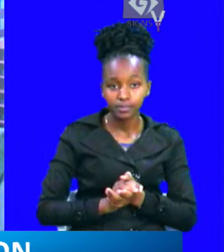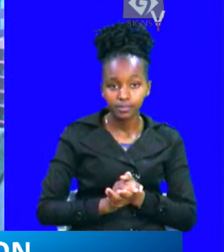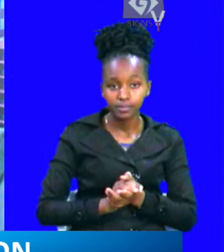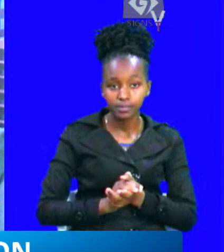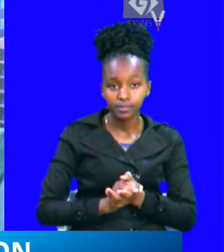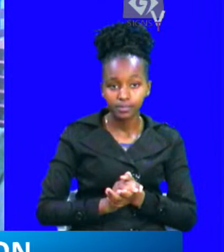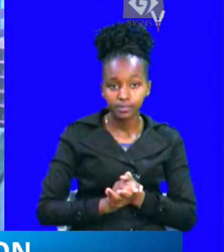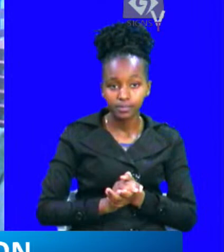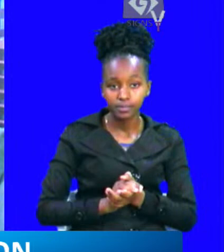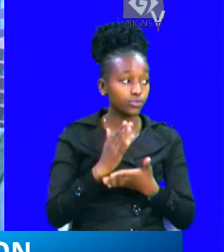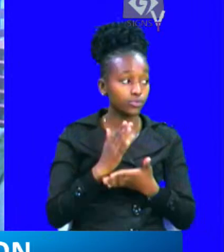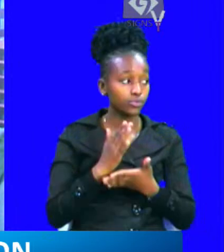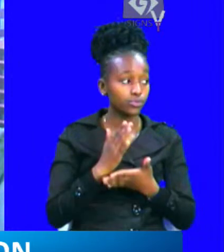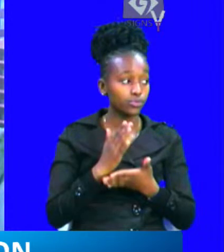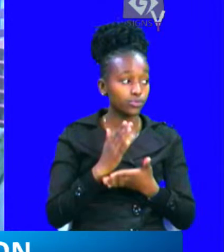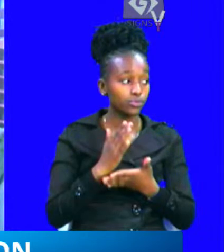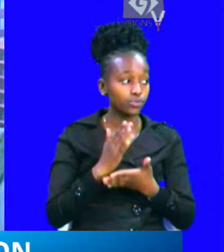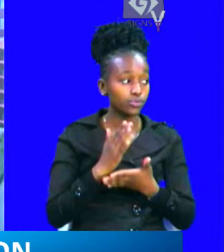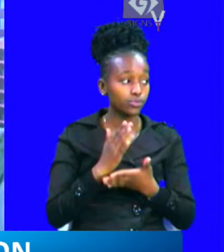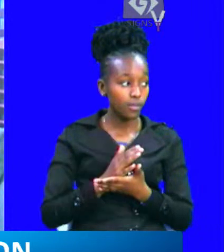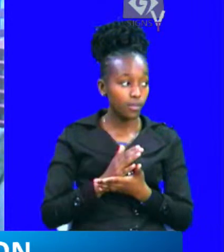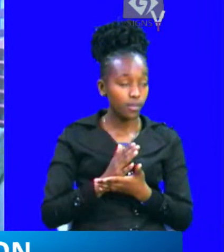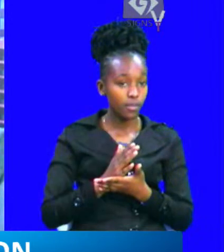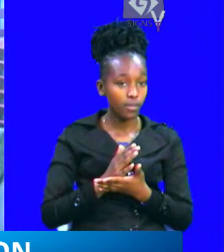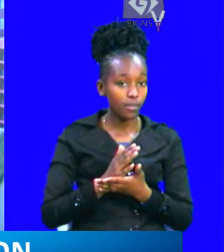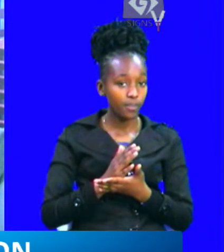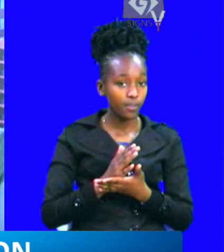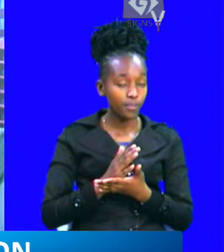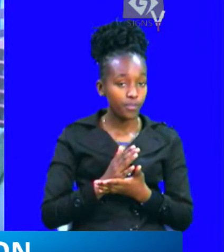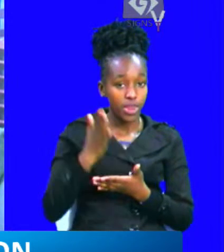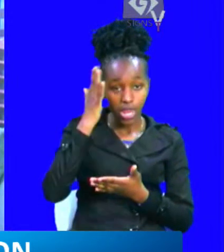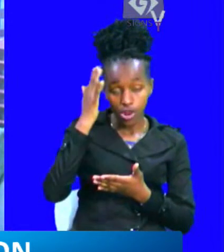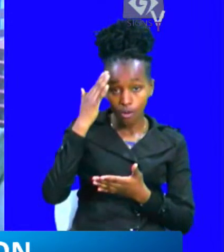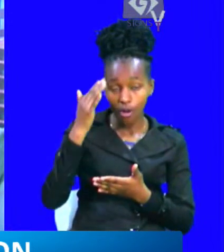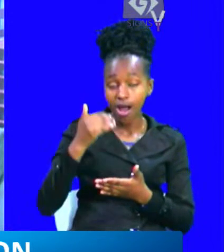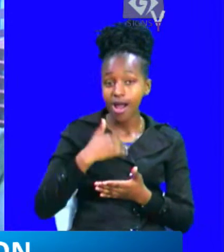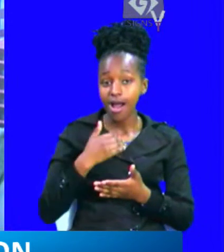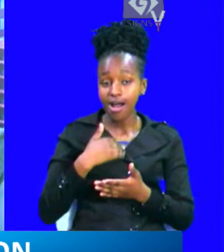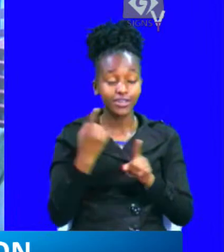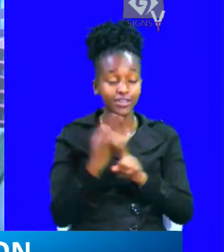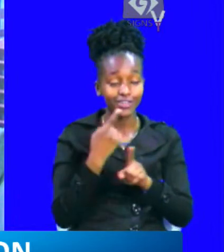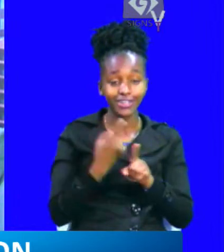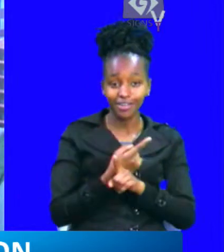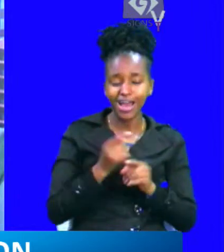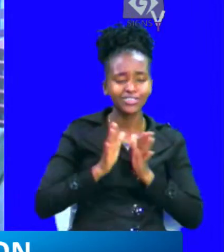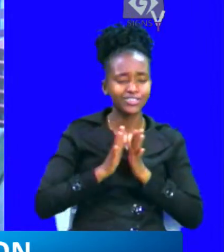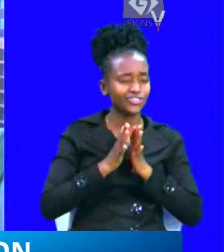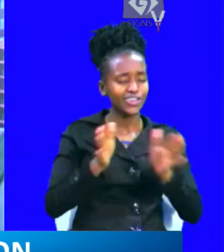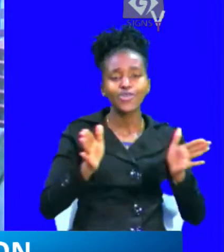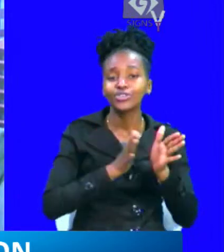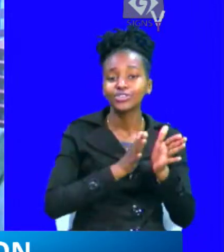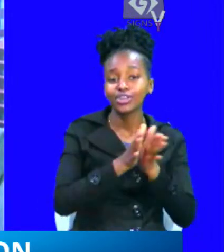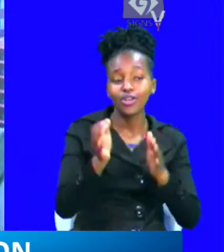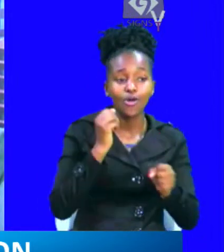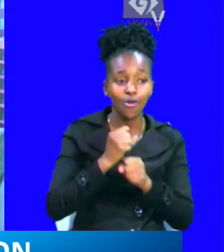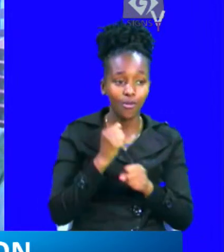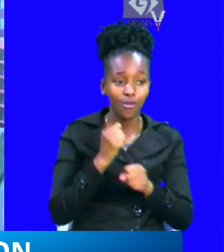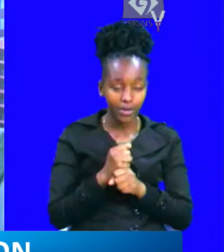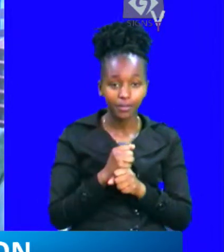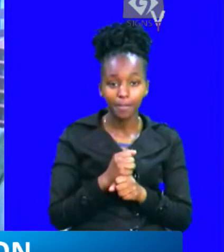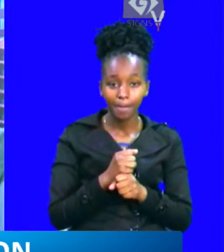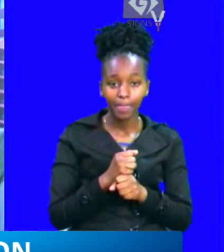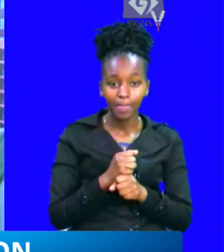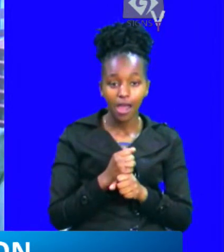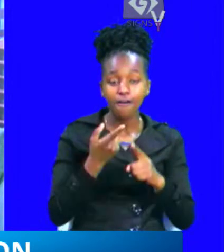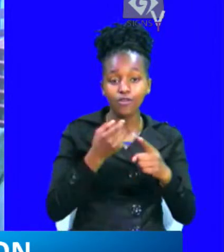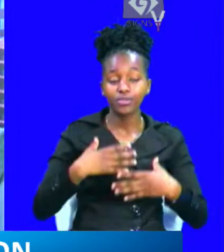They're normally sidelined, yeah. So it has been always very general Yes. how we engage with them, especially in our